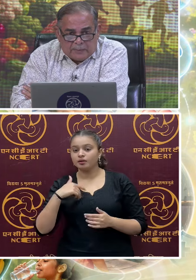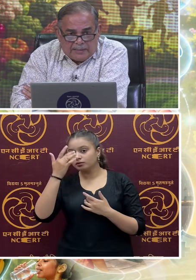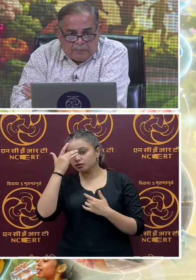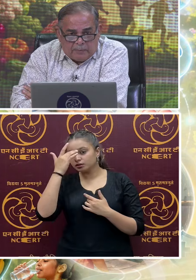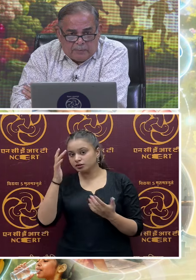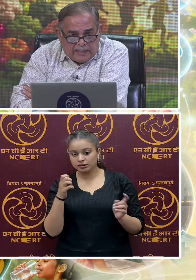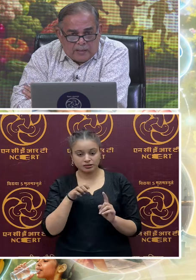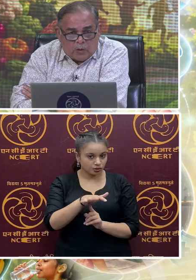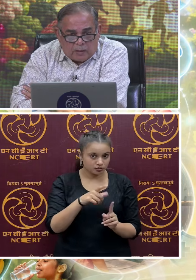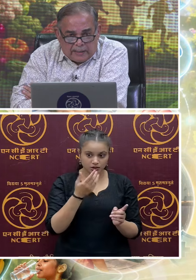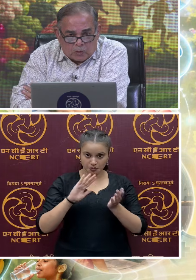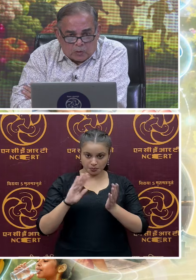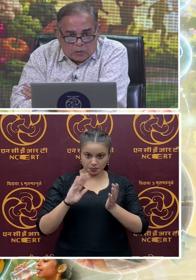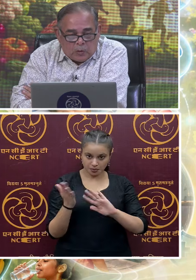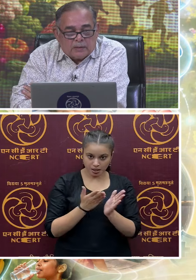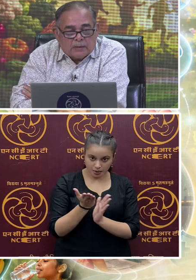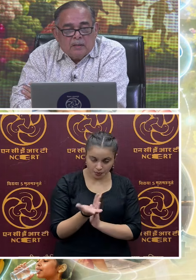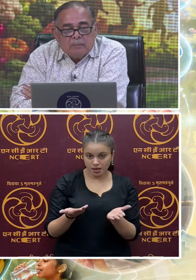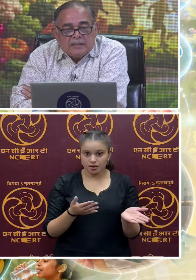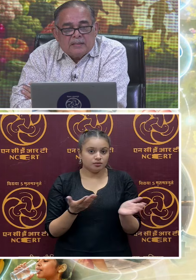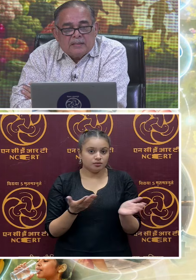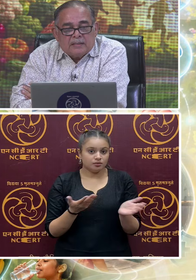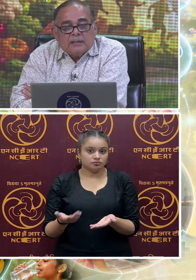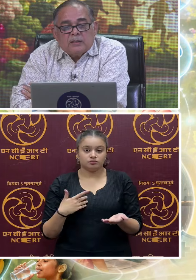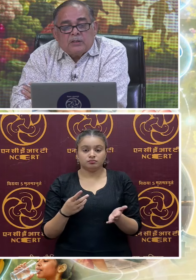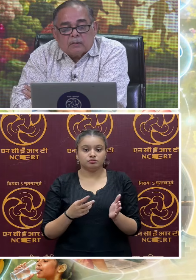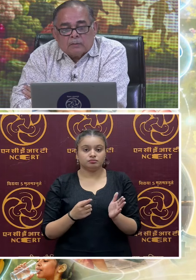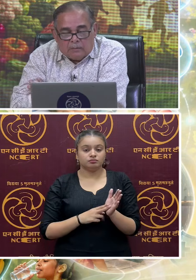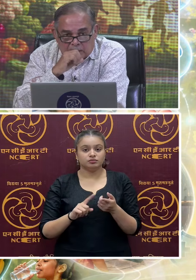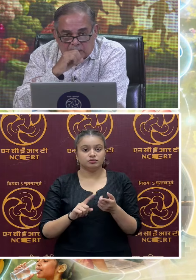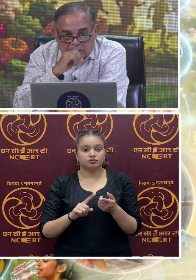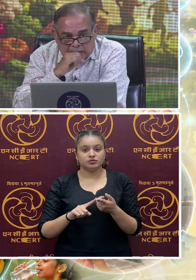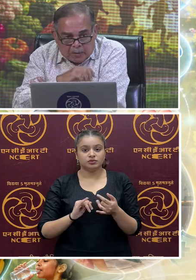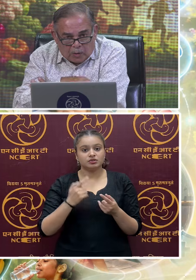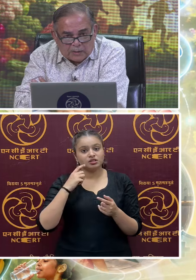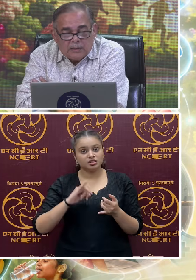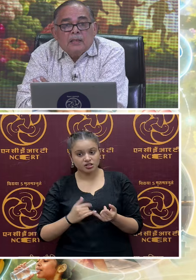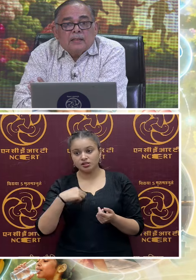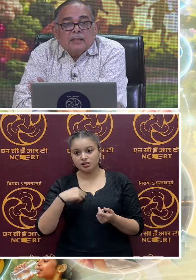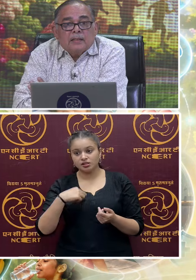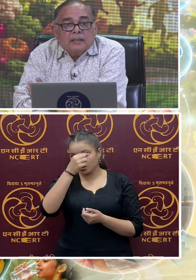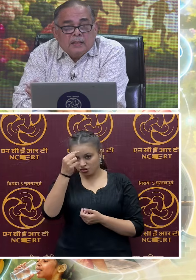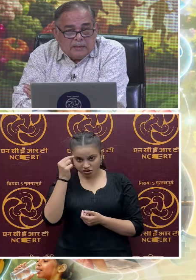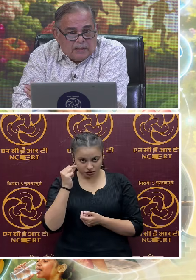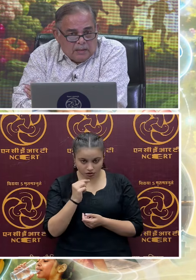are transmitted by air or aerosol is measles, chickenpox.